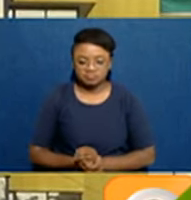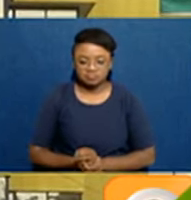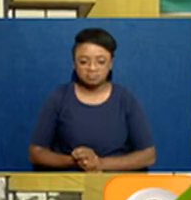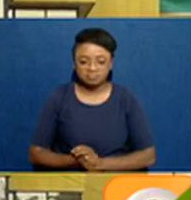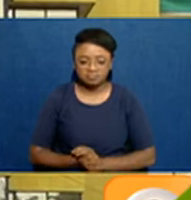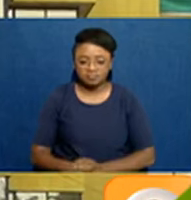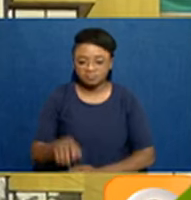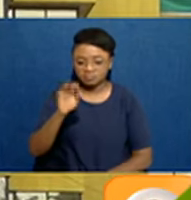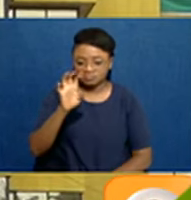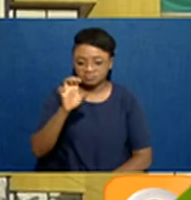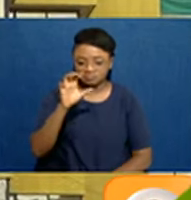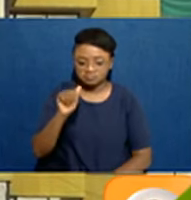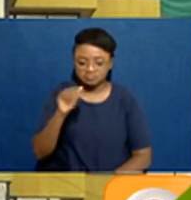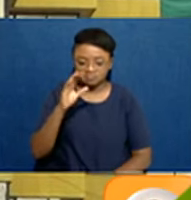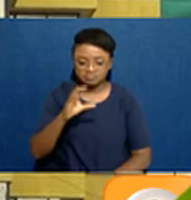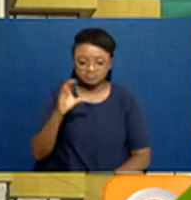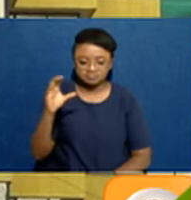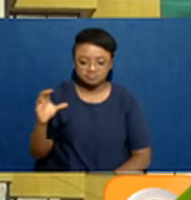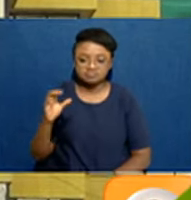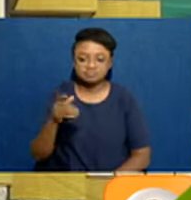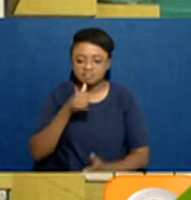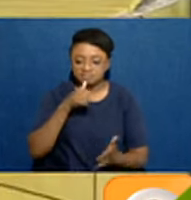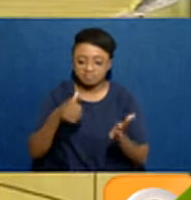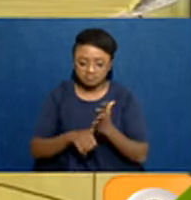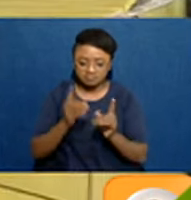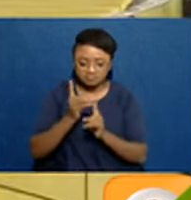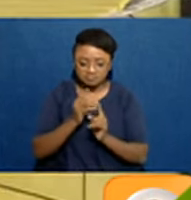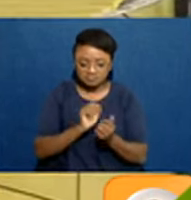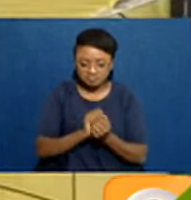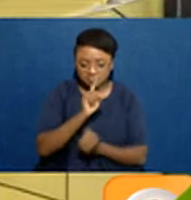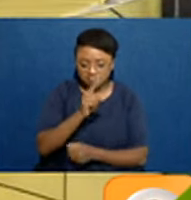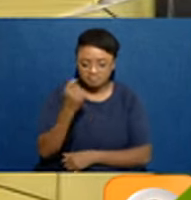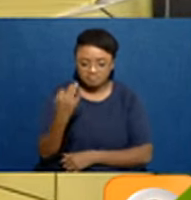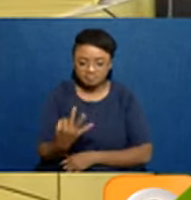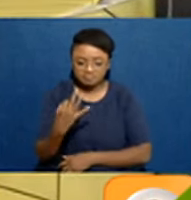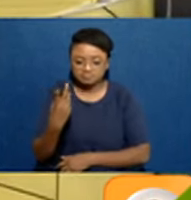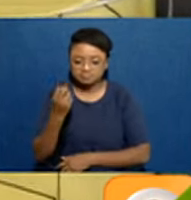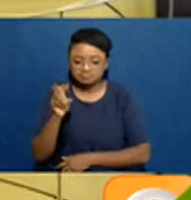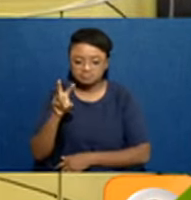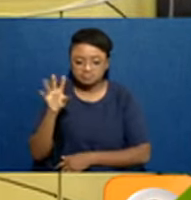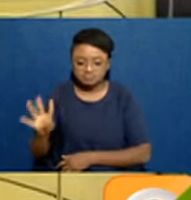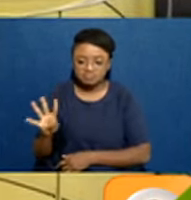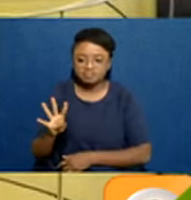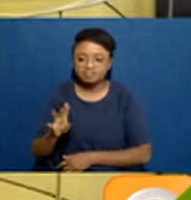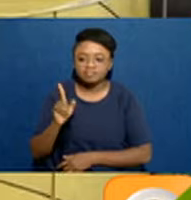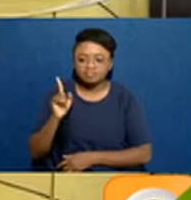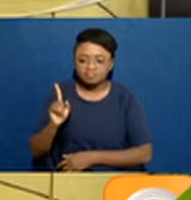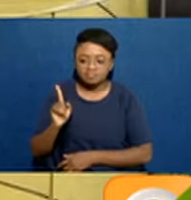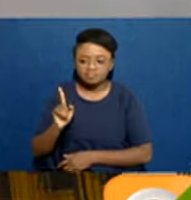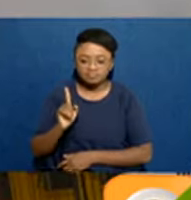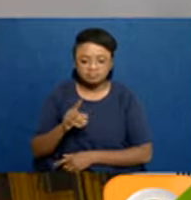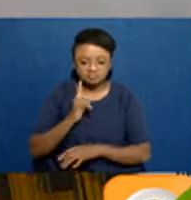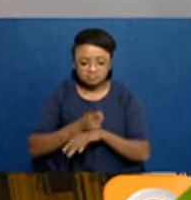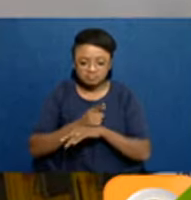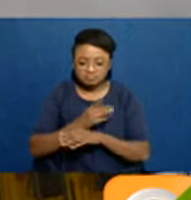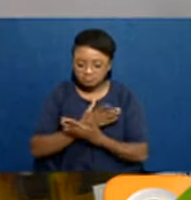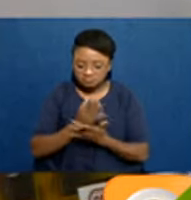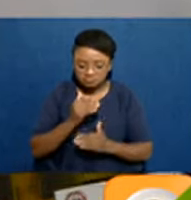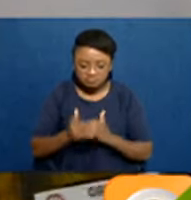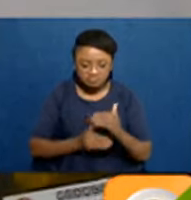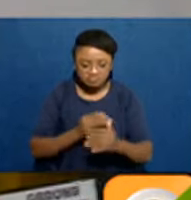Ethics and Anti-Corruption Commission, in a letter dated 11th March 2024, has warned against the processing of payments